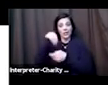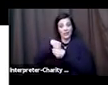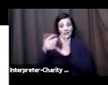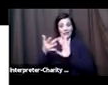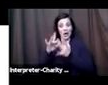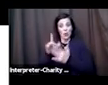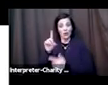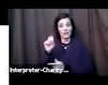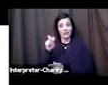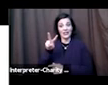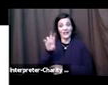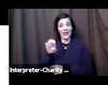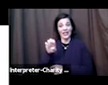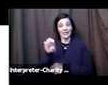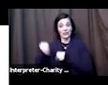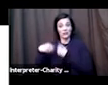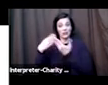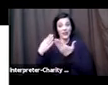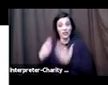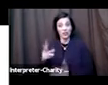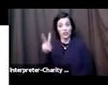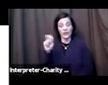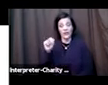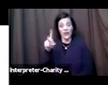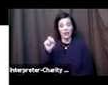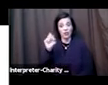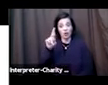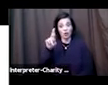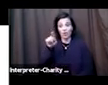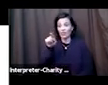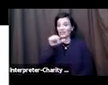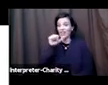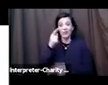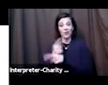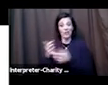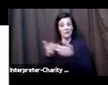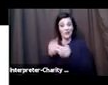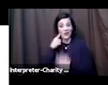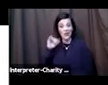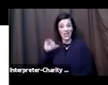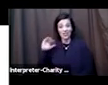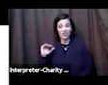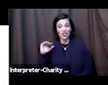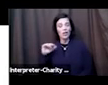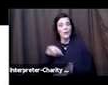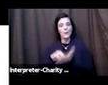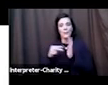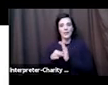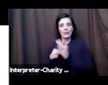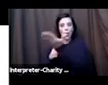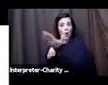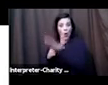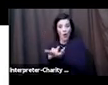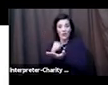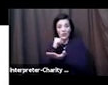device vendor is not the right option for that child, and that then they don't offer a device